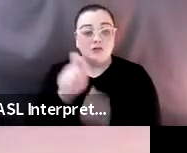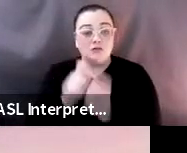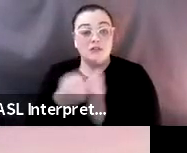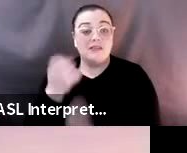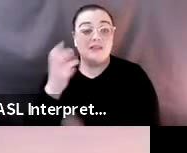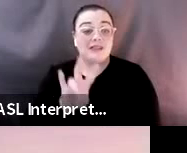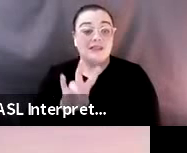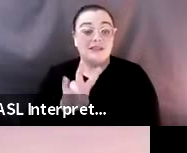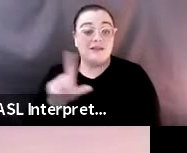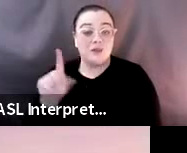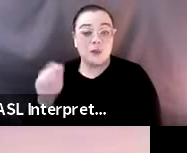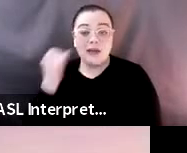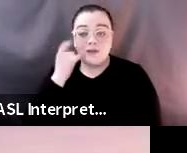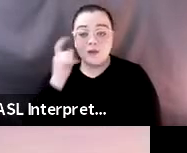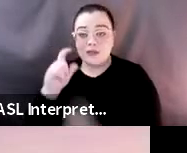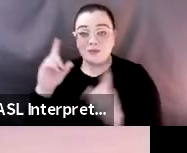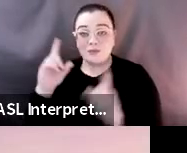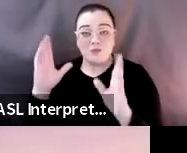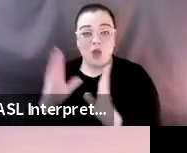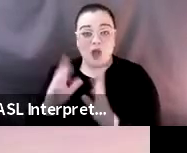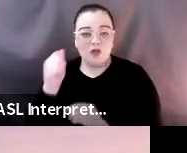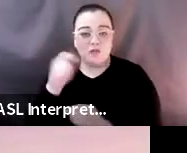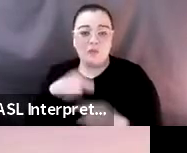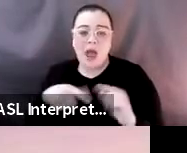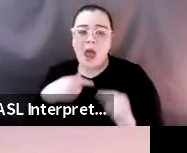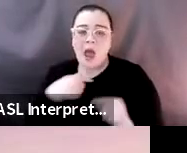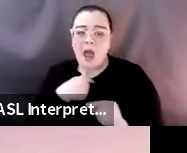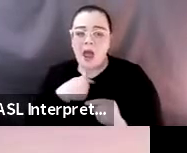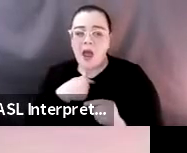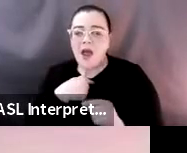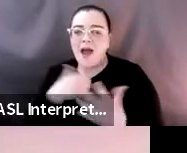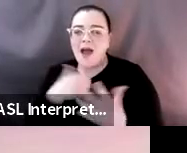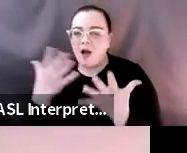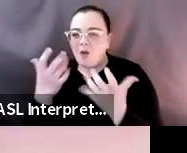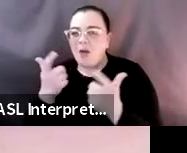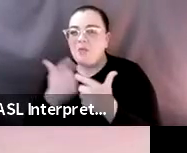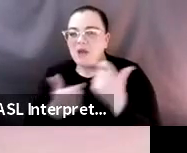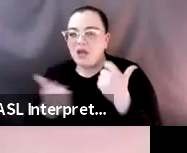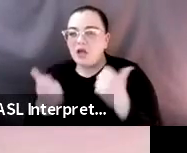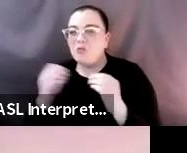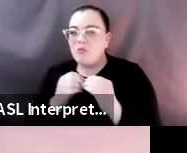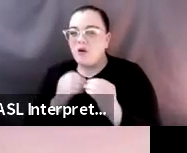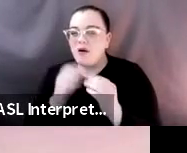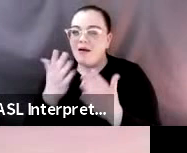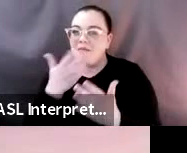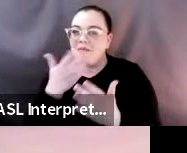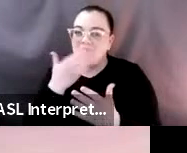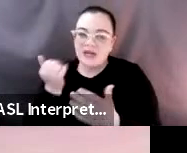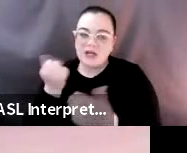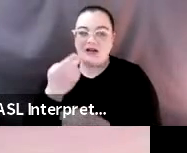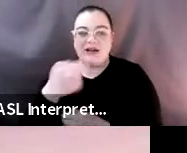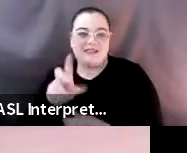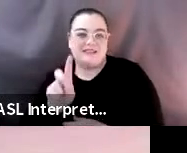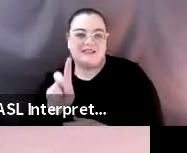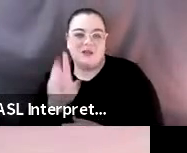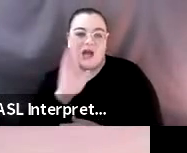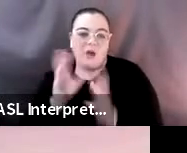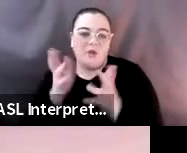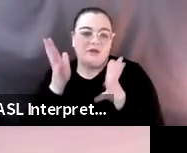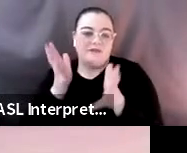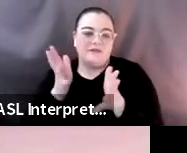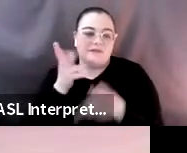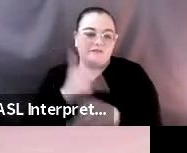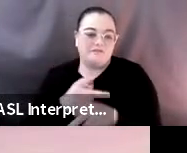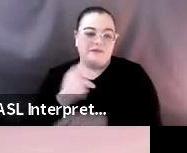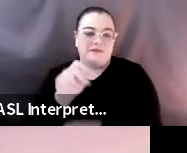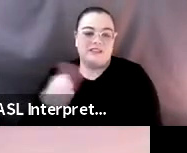some, if you need a smaller file size, but I want a little bit of a bigger, a little bit of a better HD image. So I'm going to do 1080. And now you can